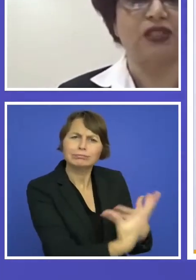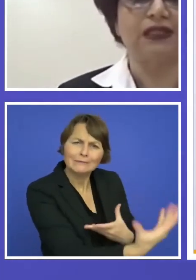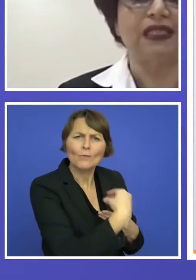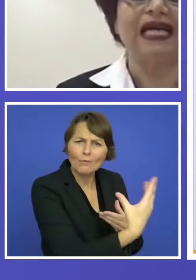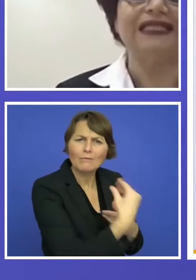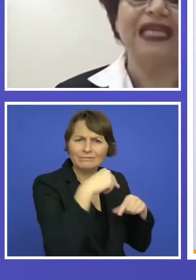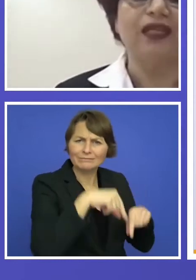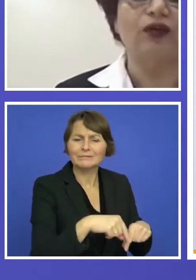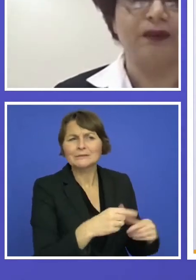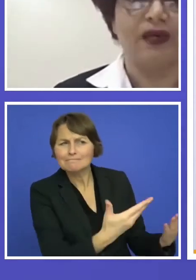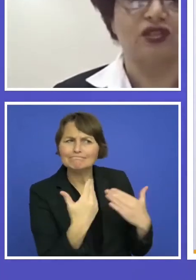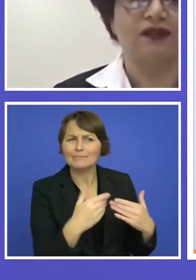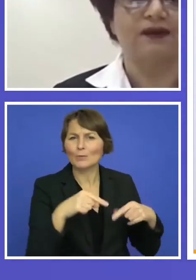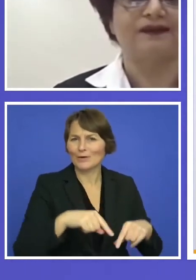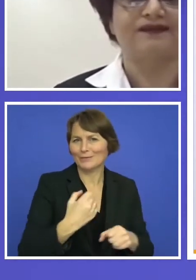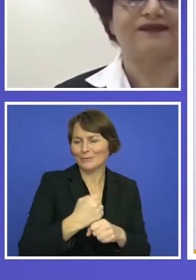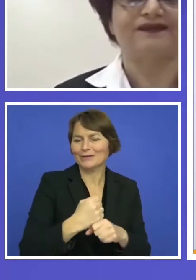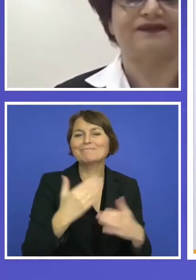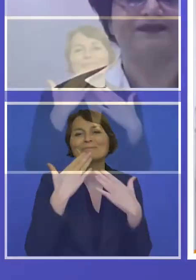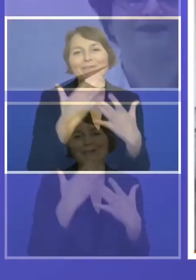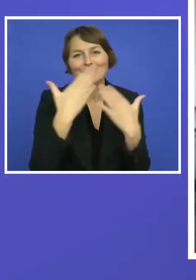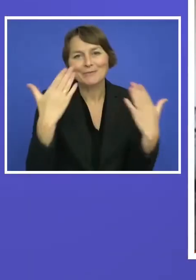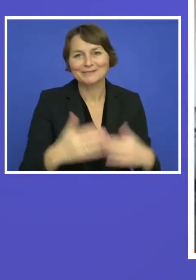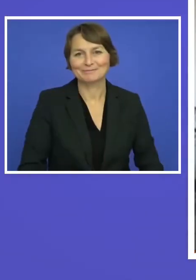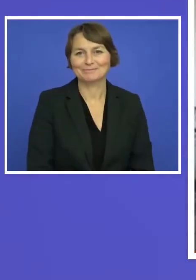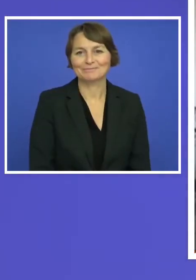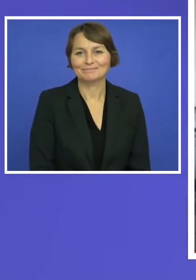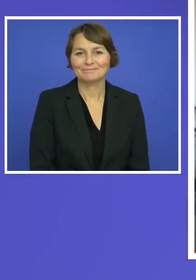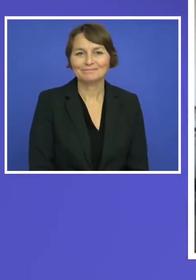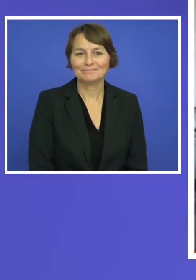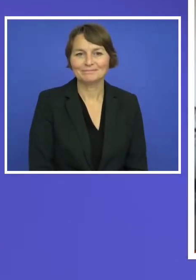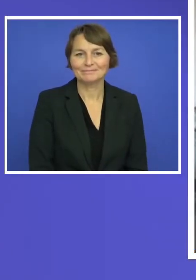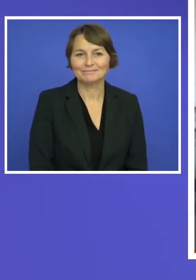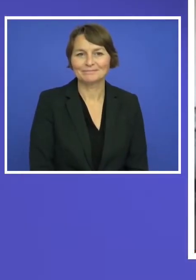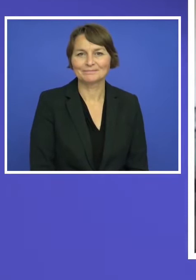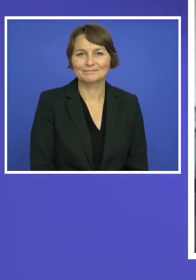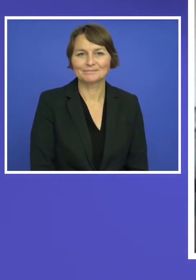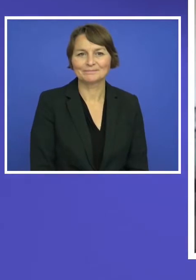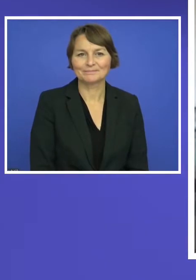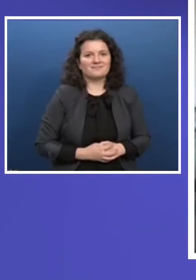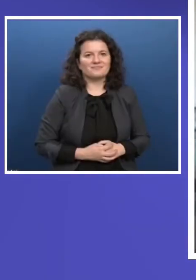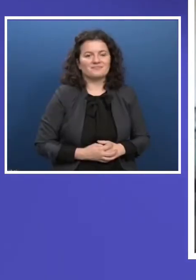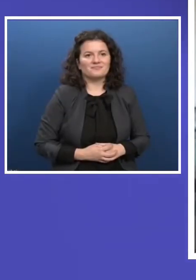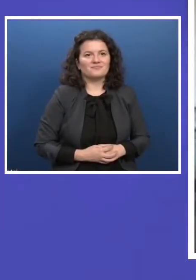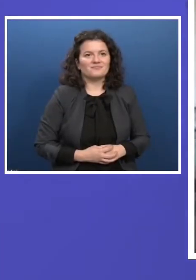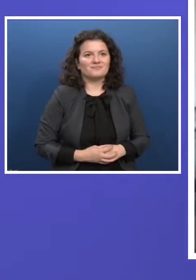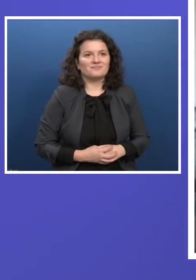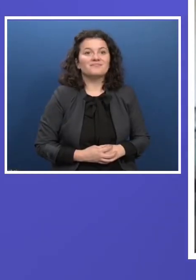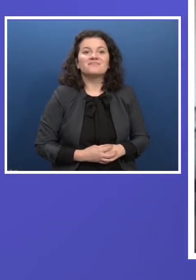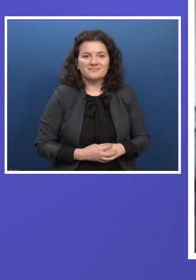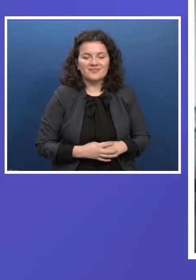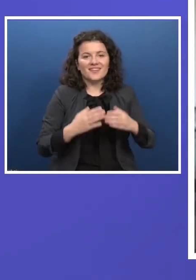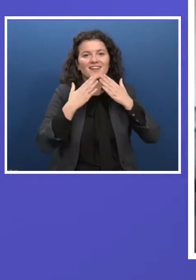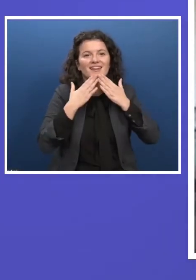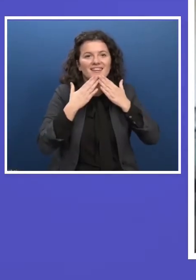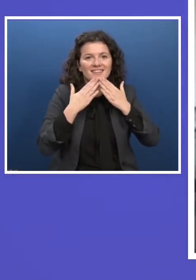profession. And thank you very much. Great. Thank you, Myrna, for a very